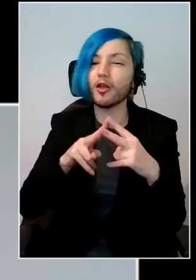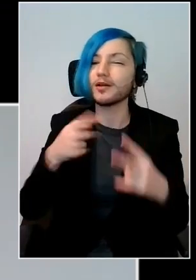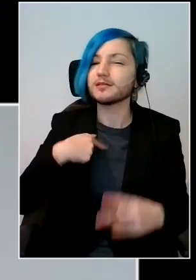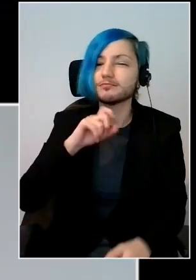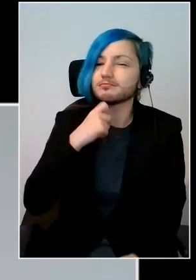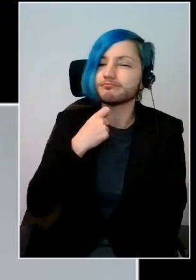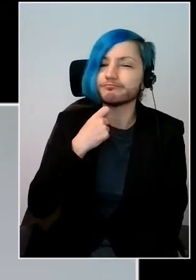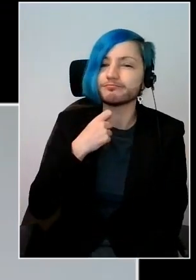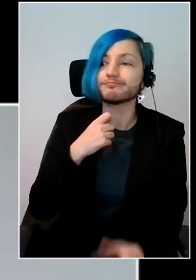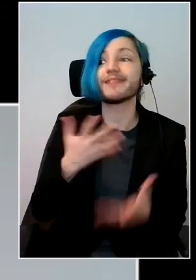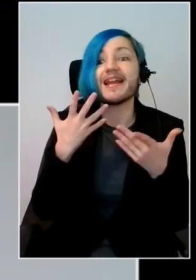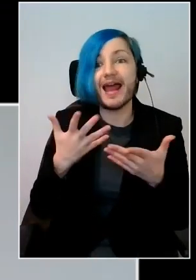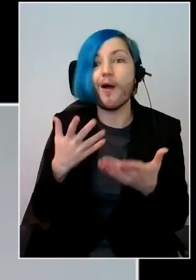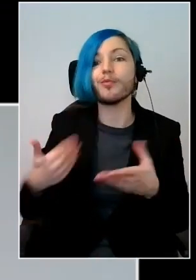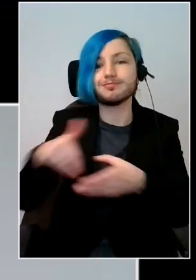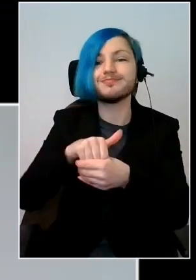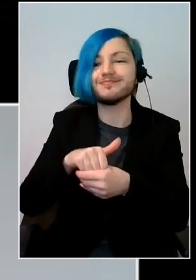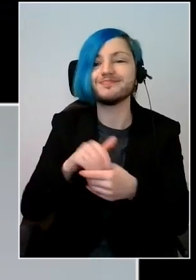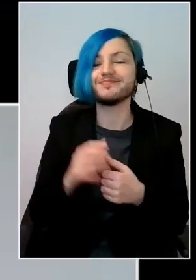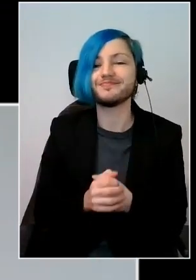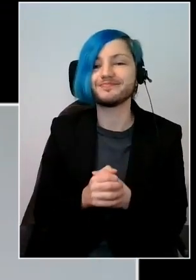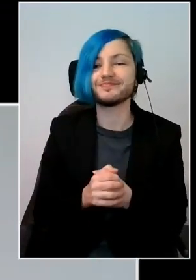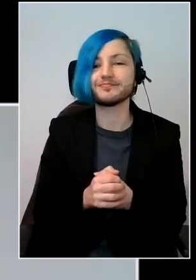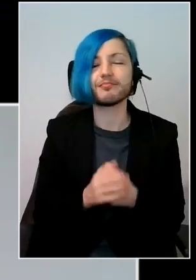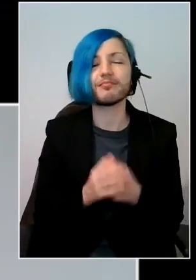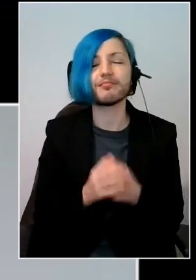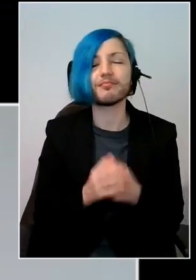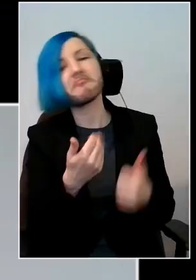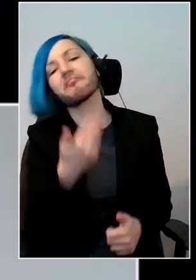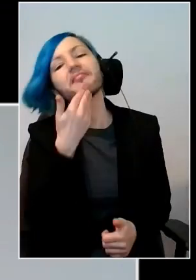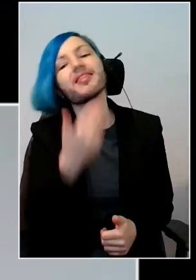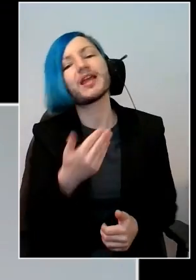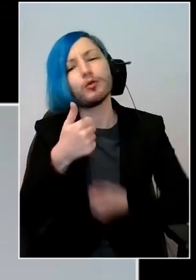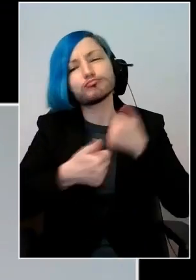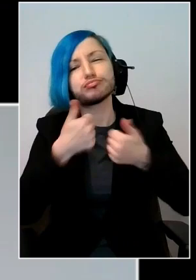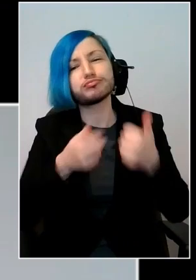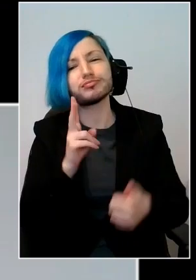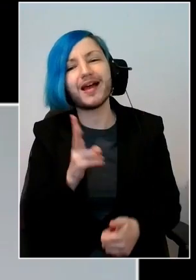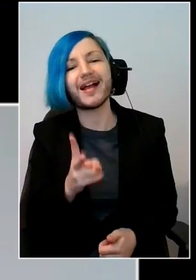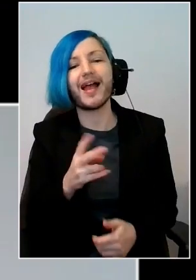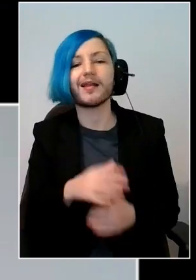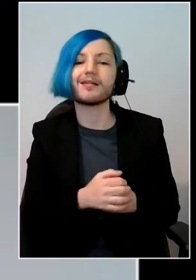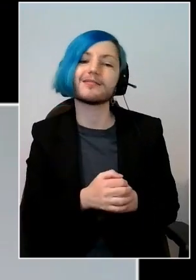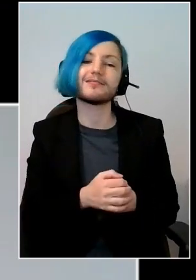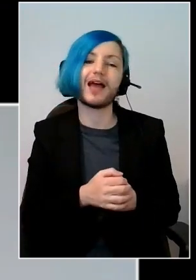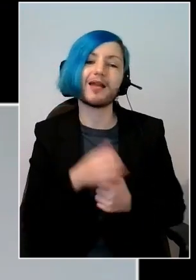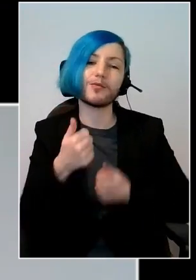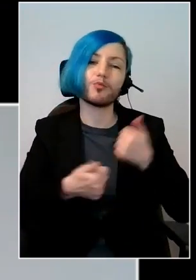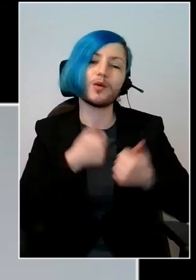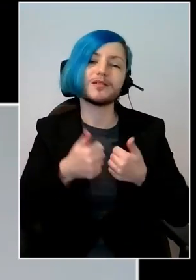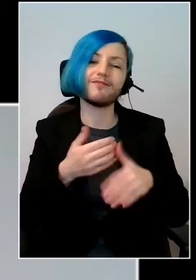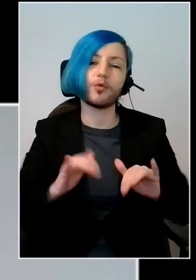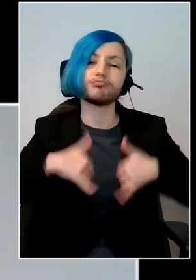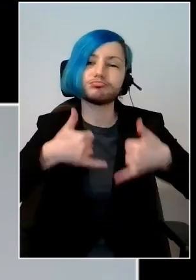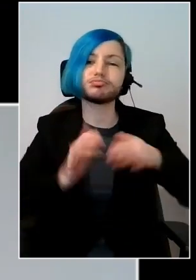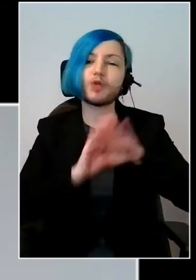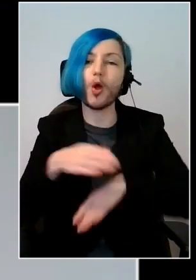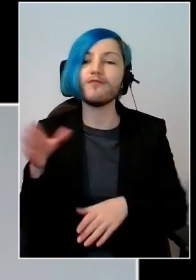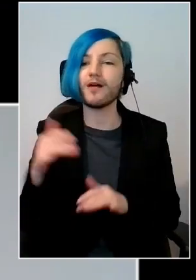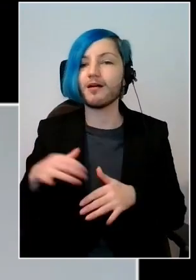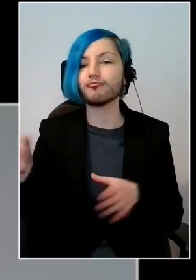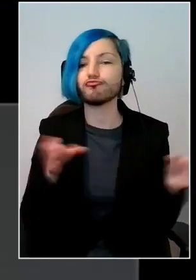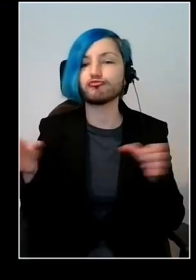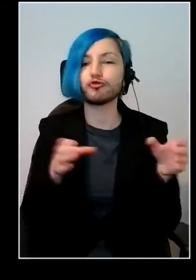that. And congratulations again, and thank you on the award for recruitment excellence. Back over to you,